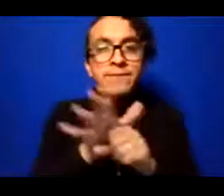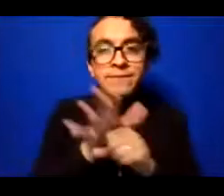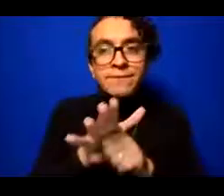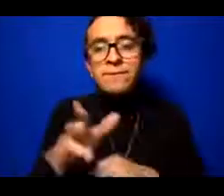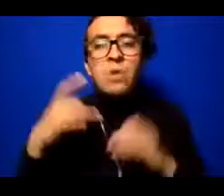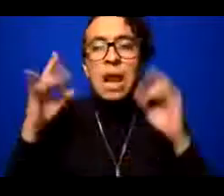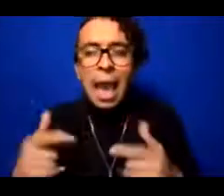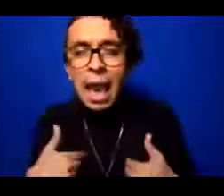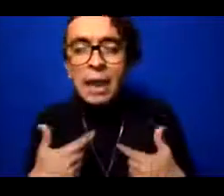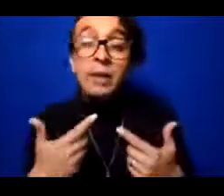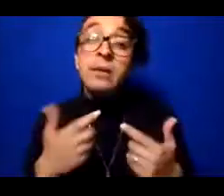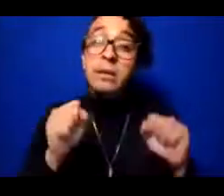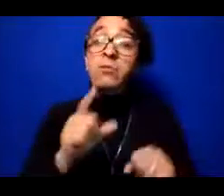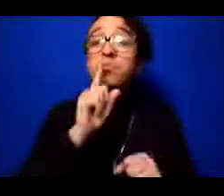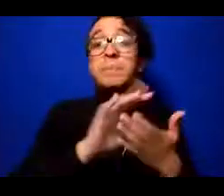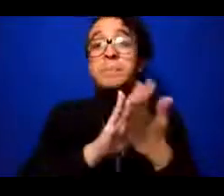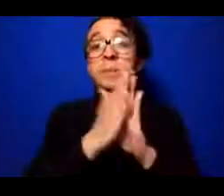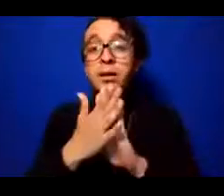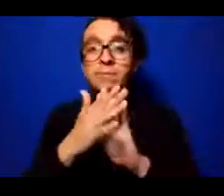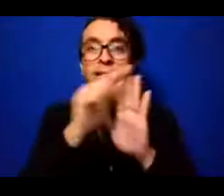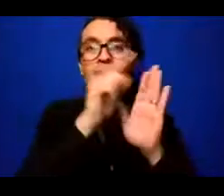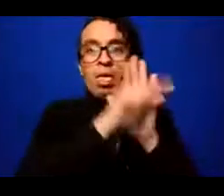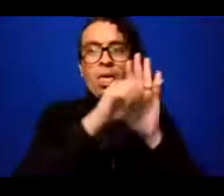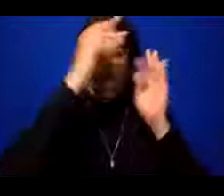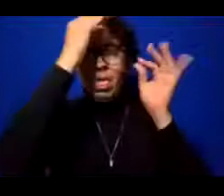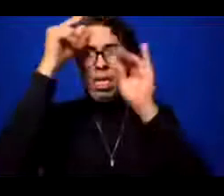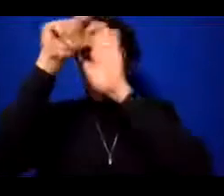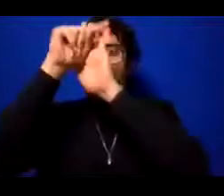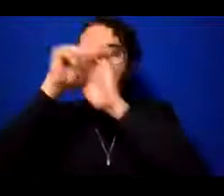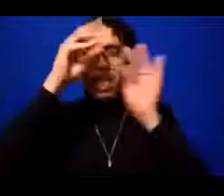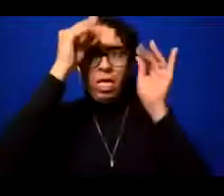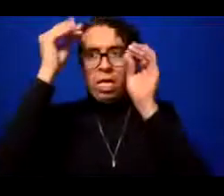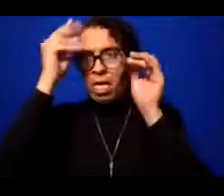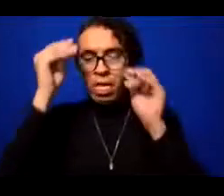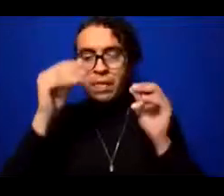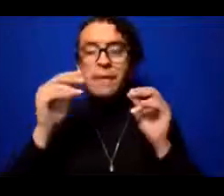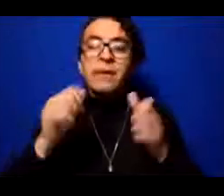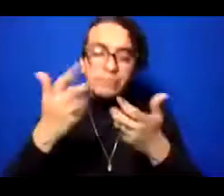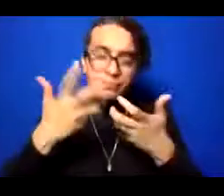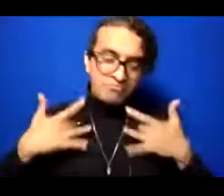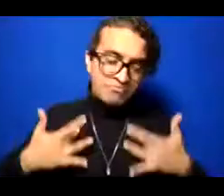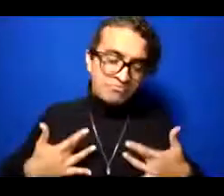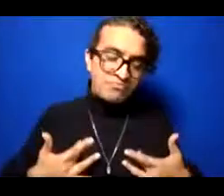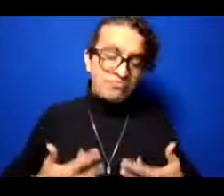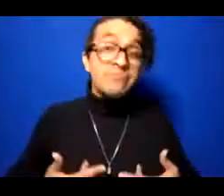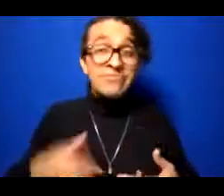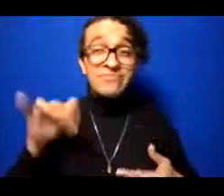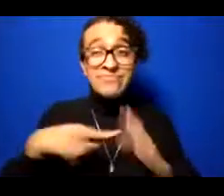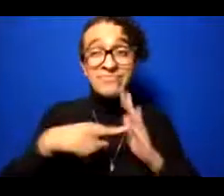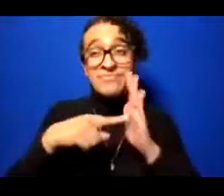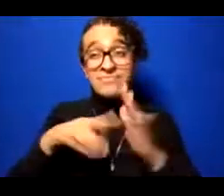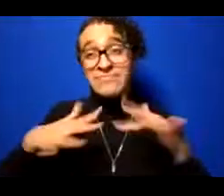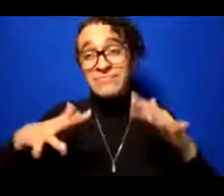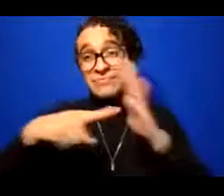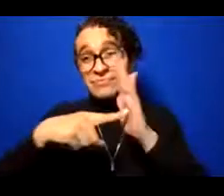and it can really kind of spiral into a lot of negative thinking patterns, which can then lead to kind of depressive symptoms or anxiety